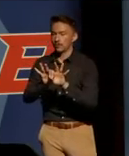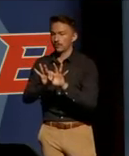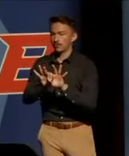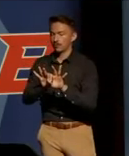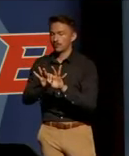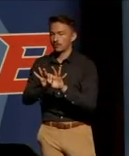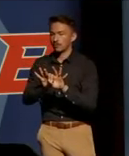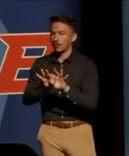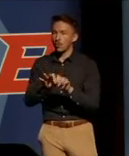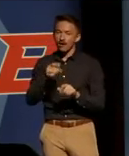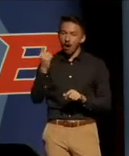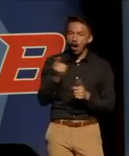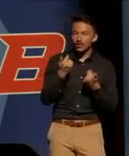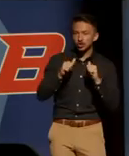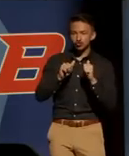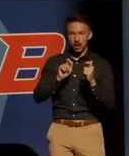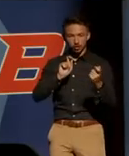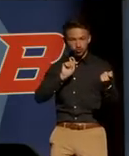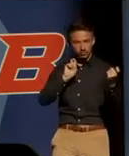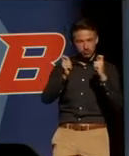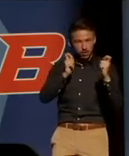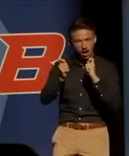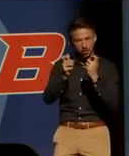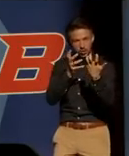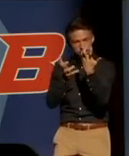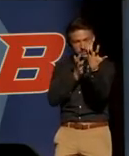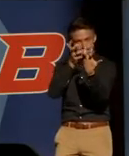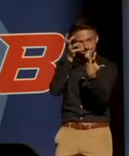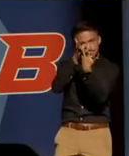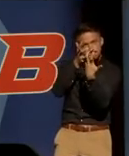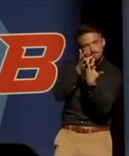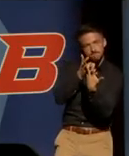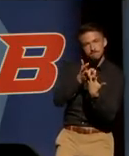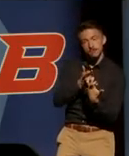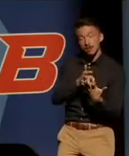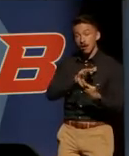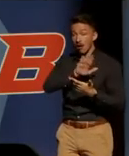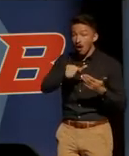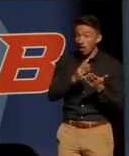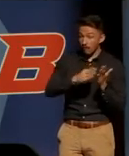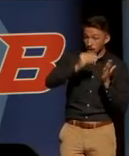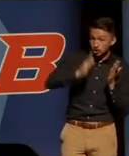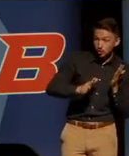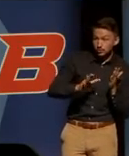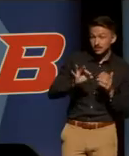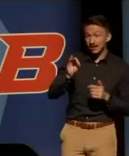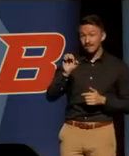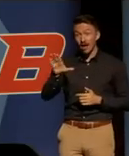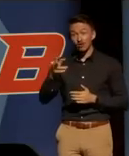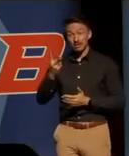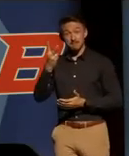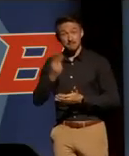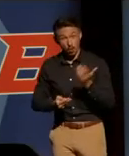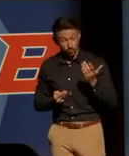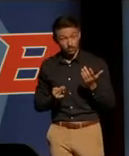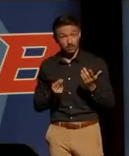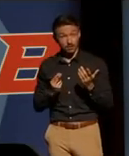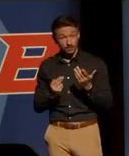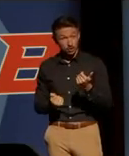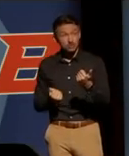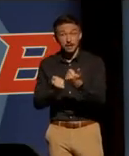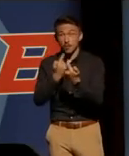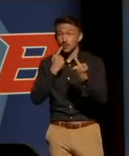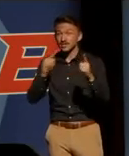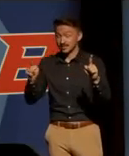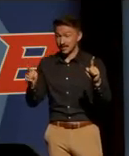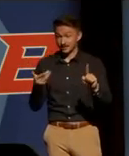more effectively and more meaningfully for both our students and our faculty's success. And you see some of